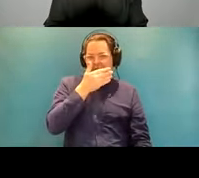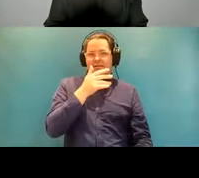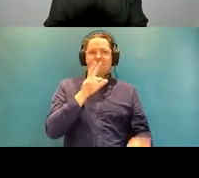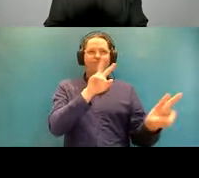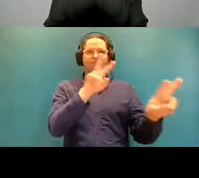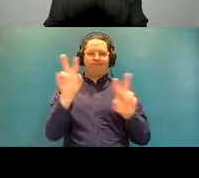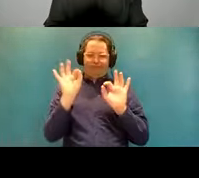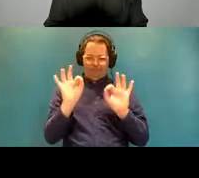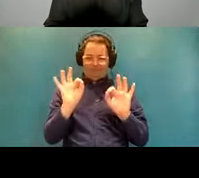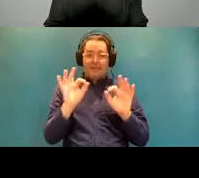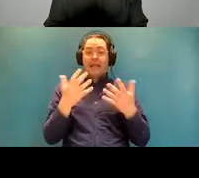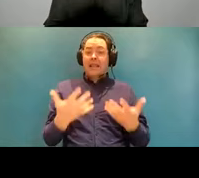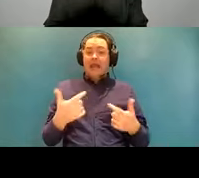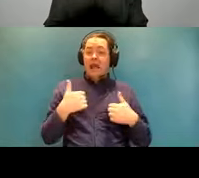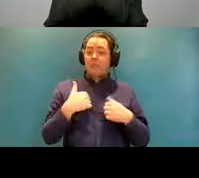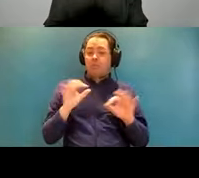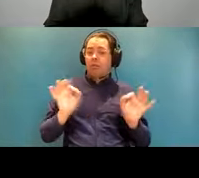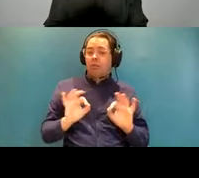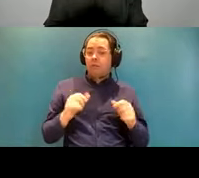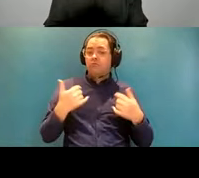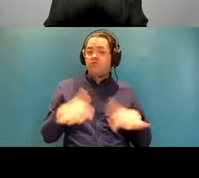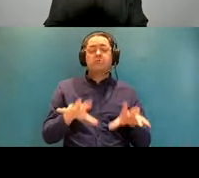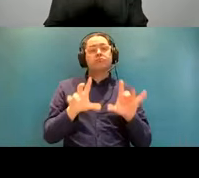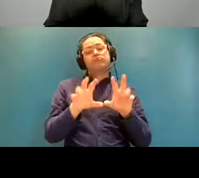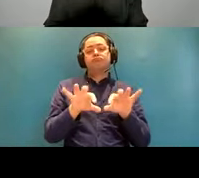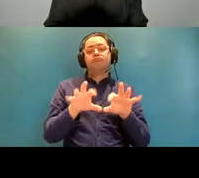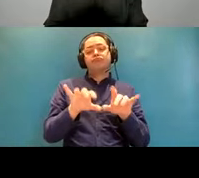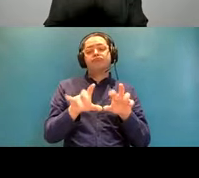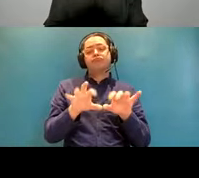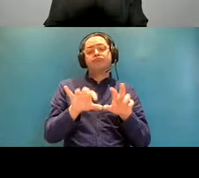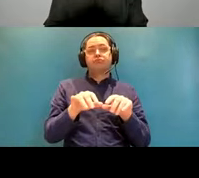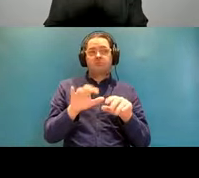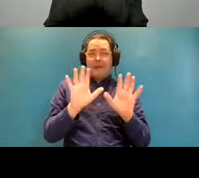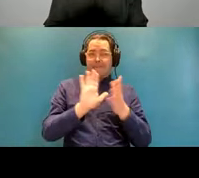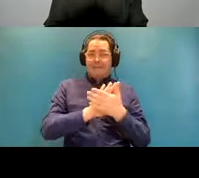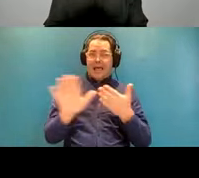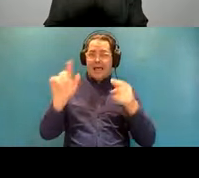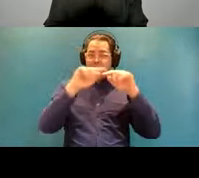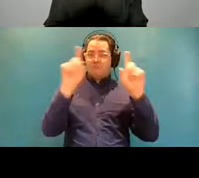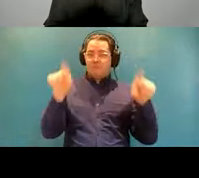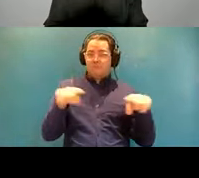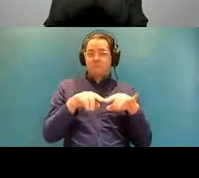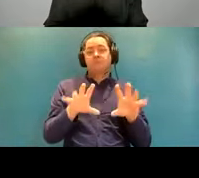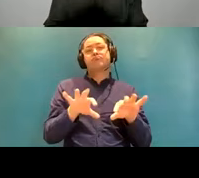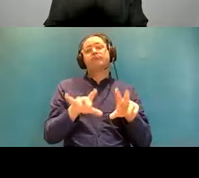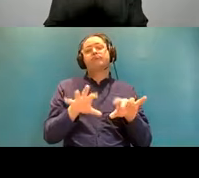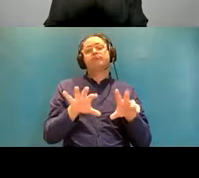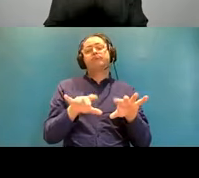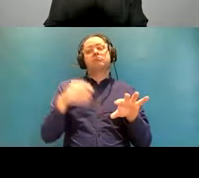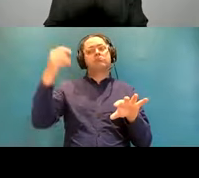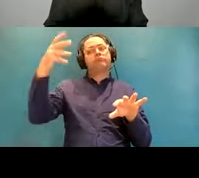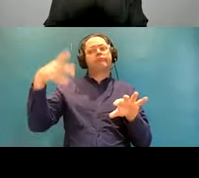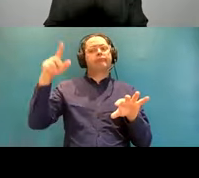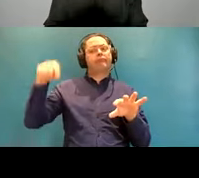But now I don't have to pick a template, so I can just start writing my PowerPoint, and the PowerPoint will